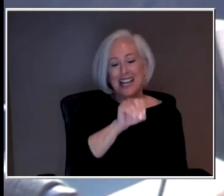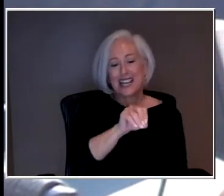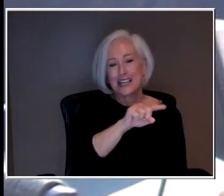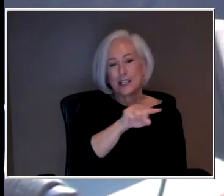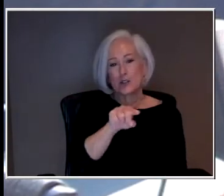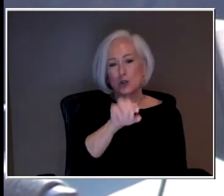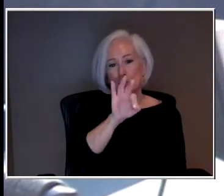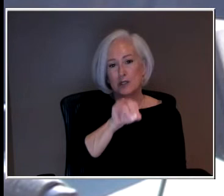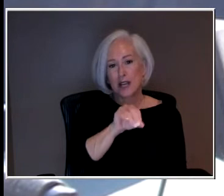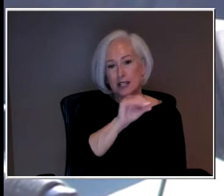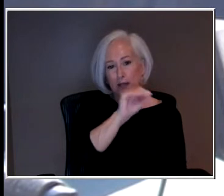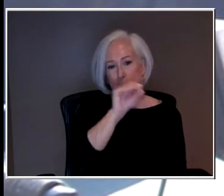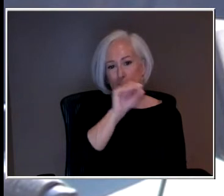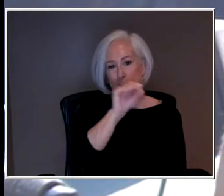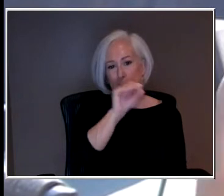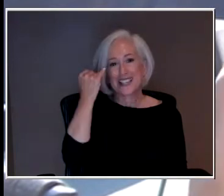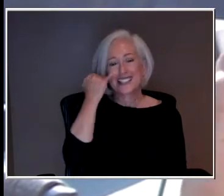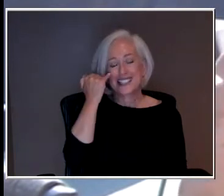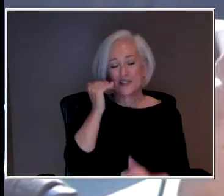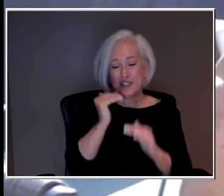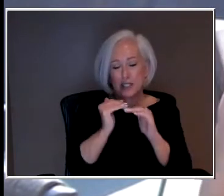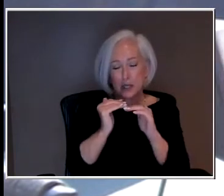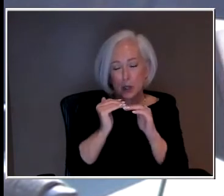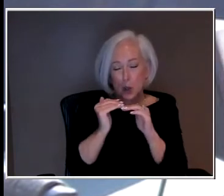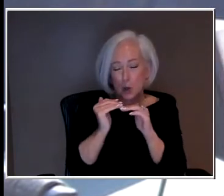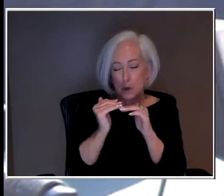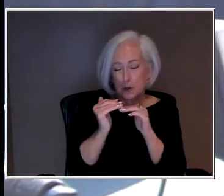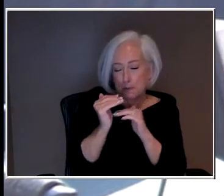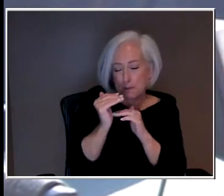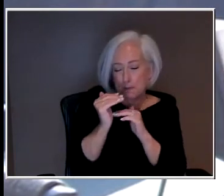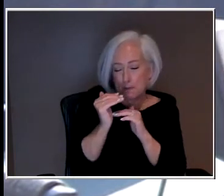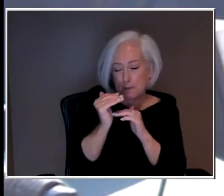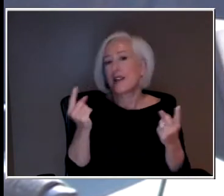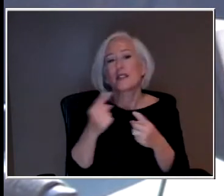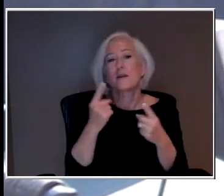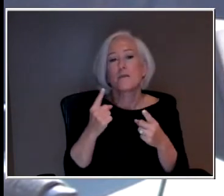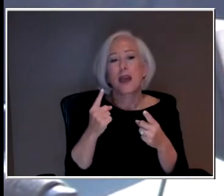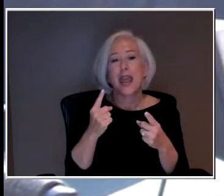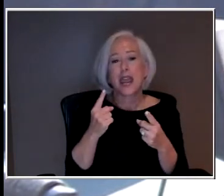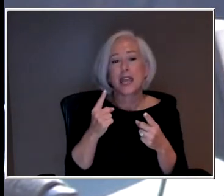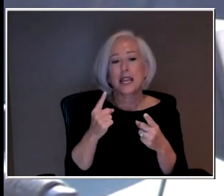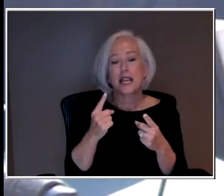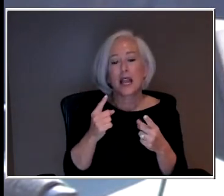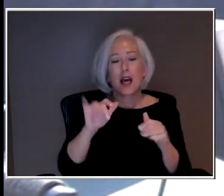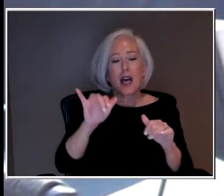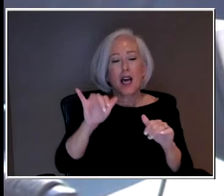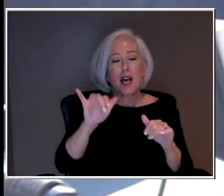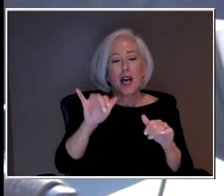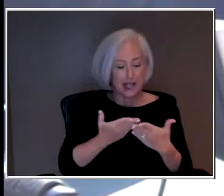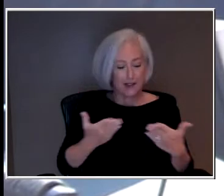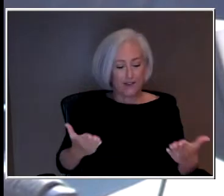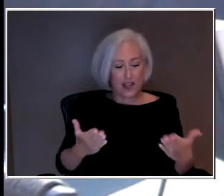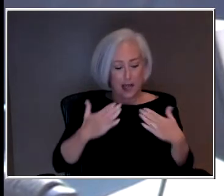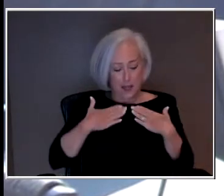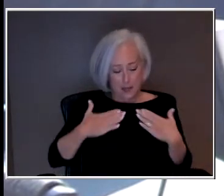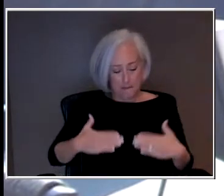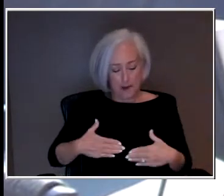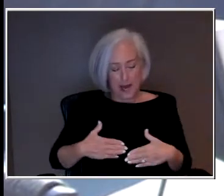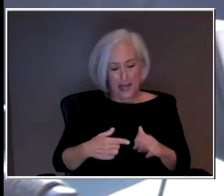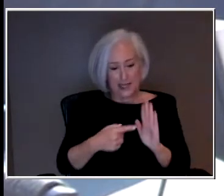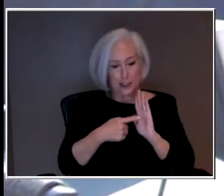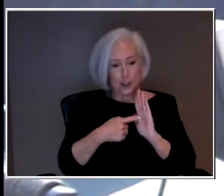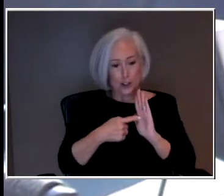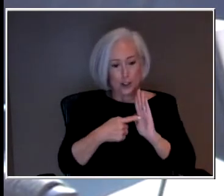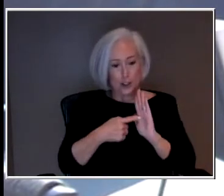she still knows if she goes a little bit past that, pain is also a protective thing. Our bodies give us that pain response of, whoa, you're doing too much.